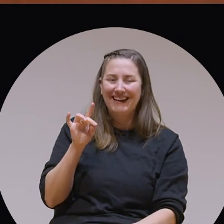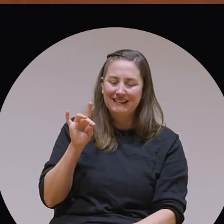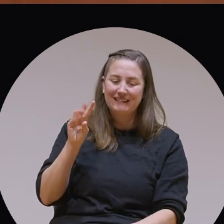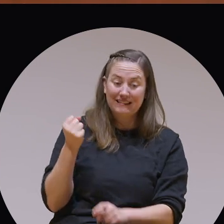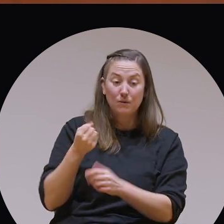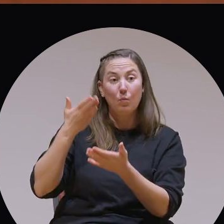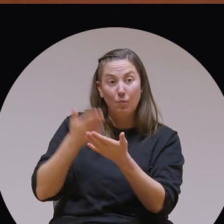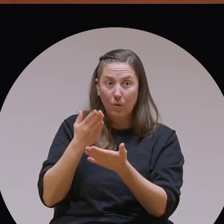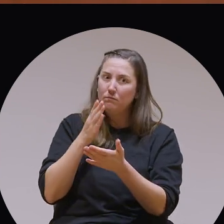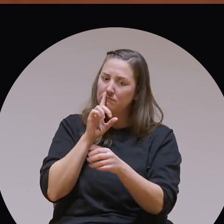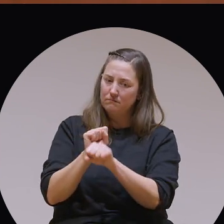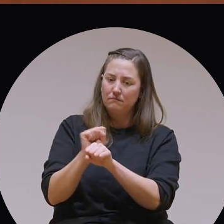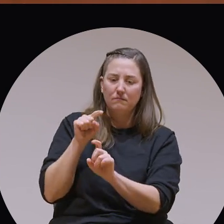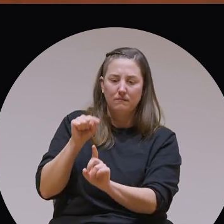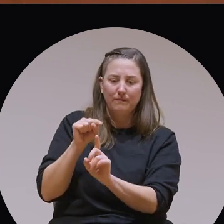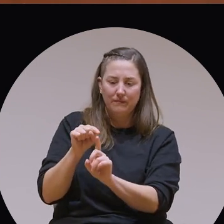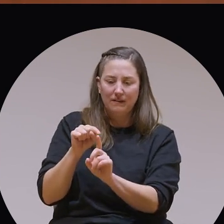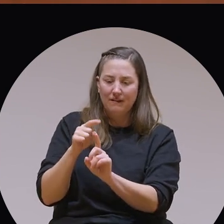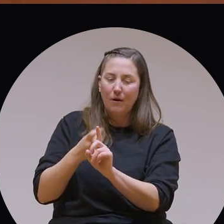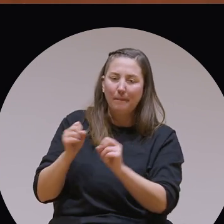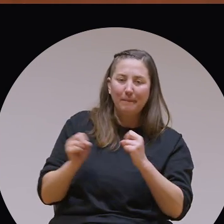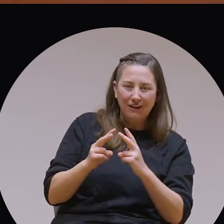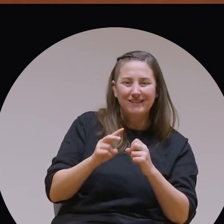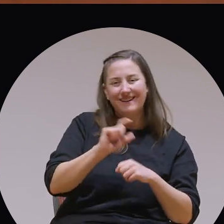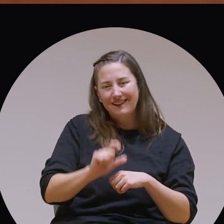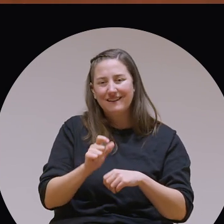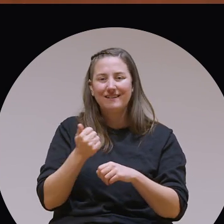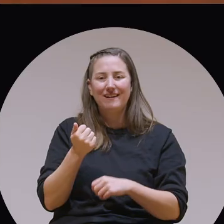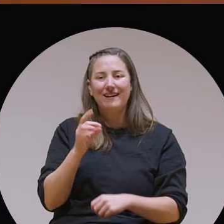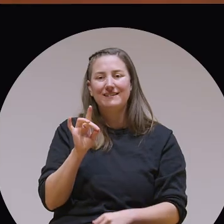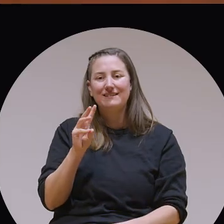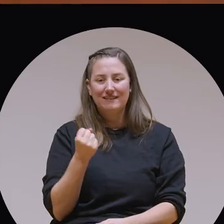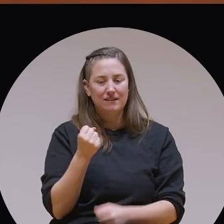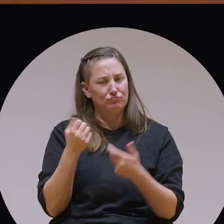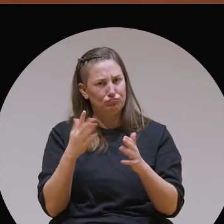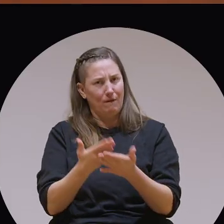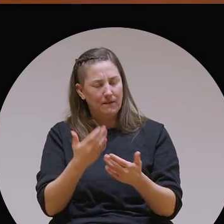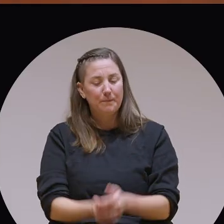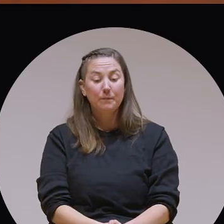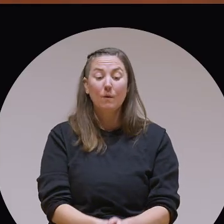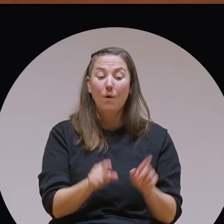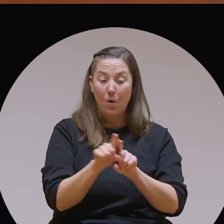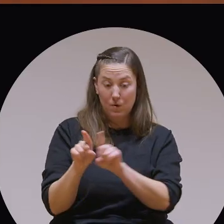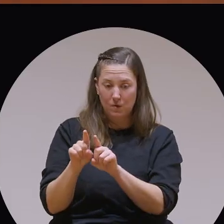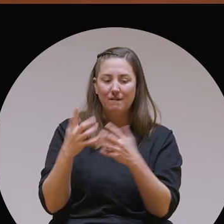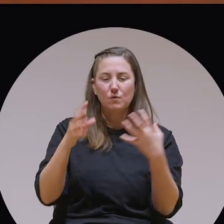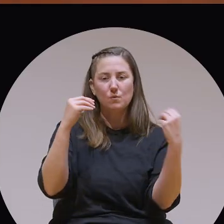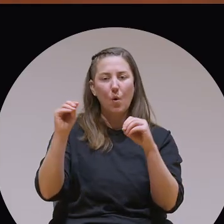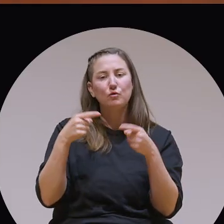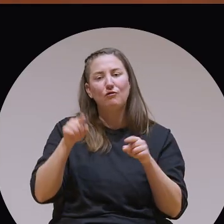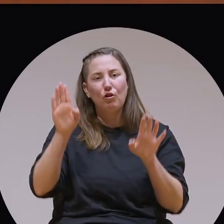that it was out of Italy and in Paris by the 1860s. And we also found it was sold in an